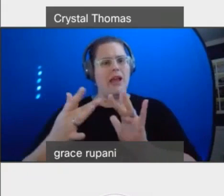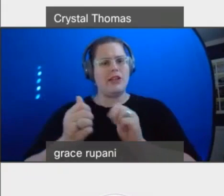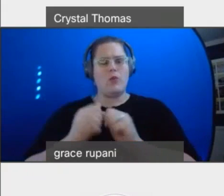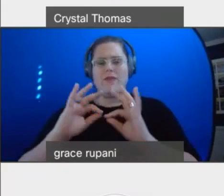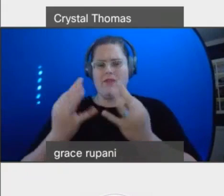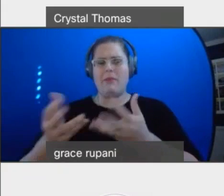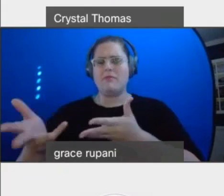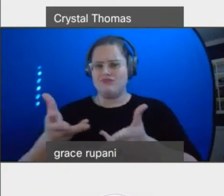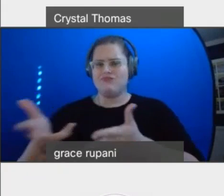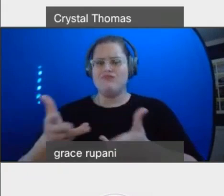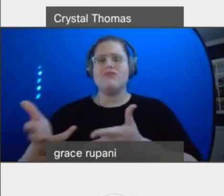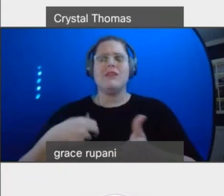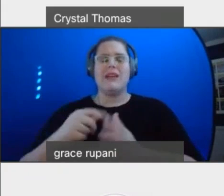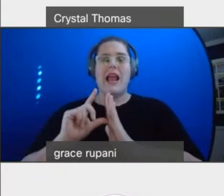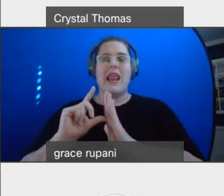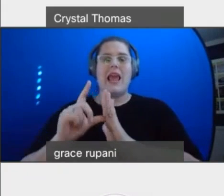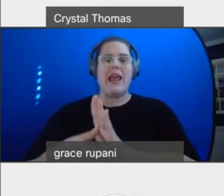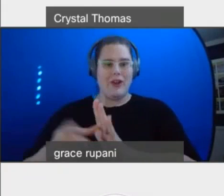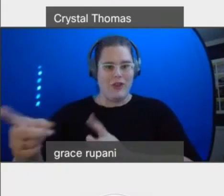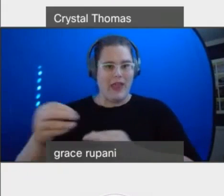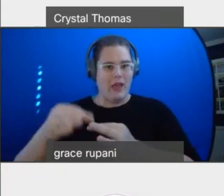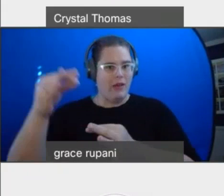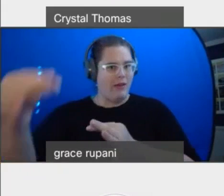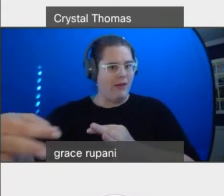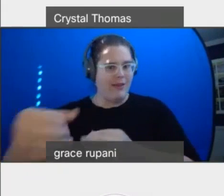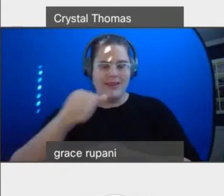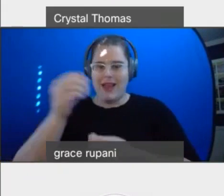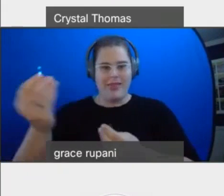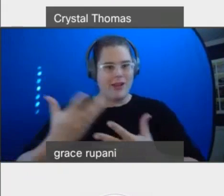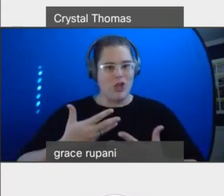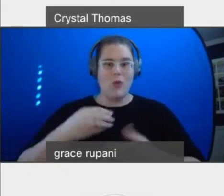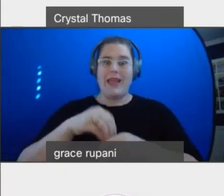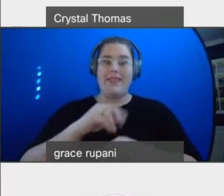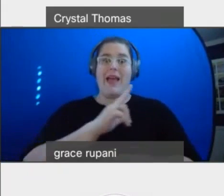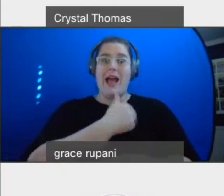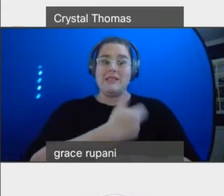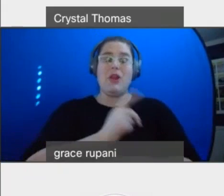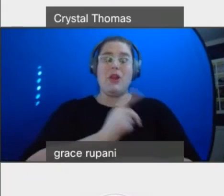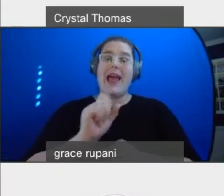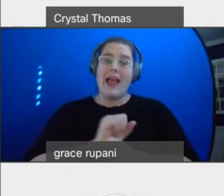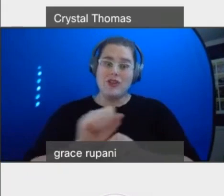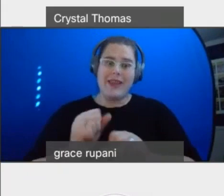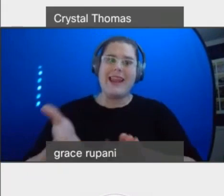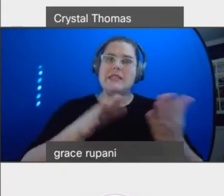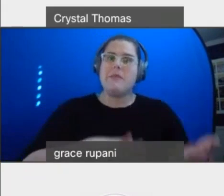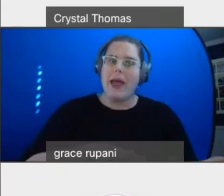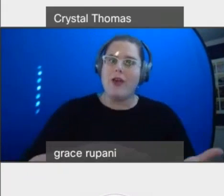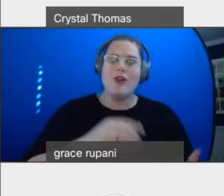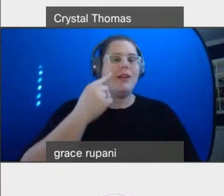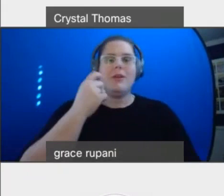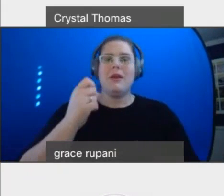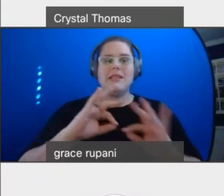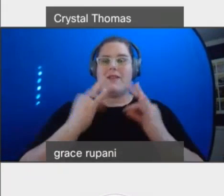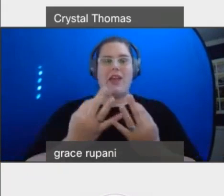month for us to know that that person was in the hospital and actually had expired, because families